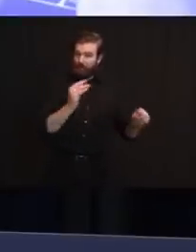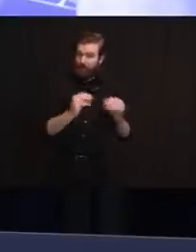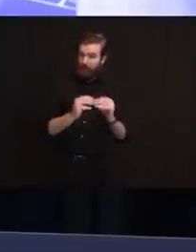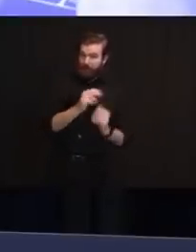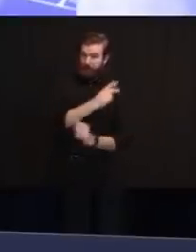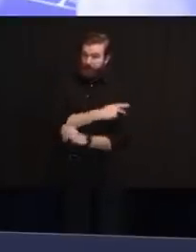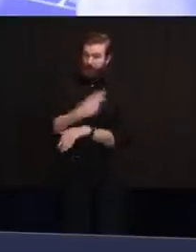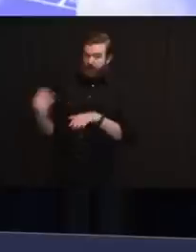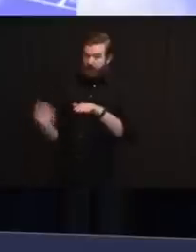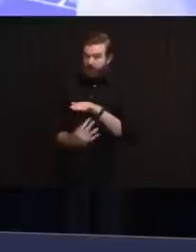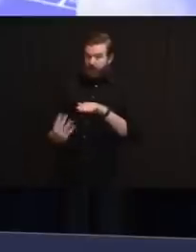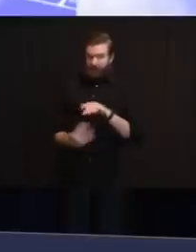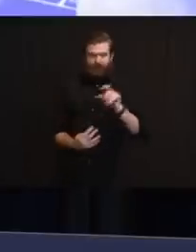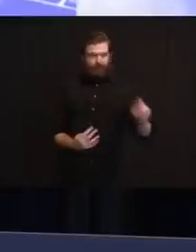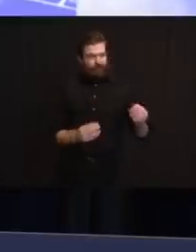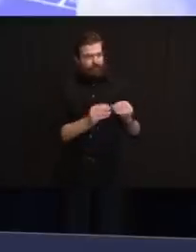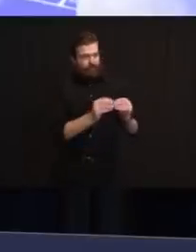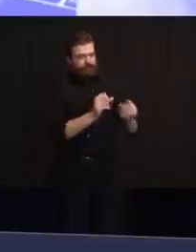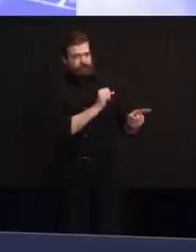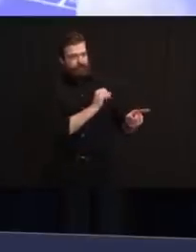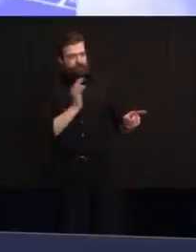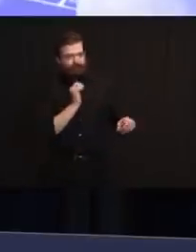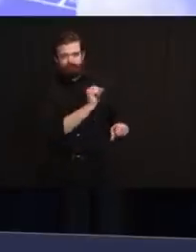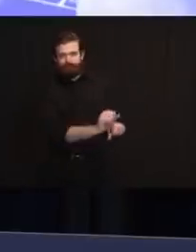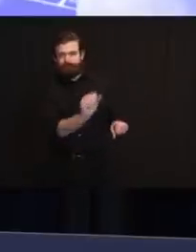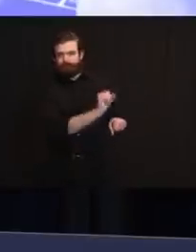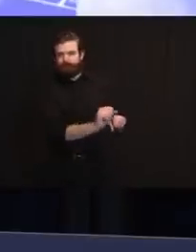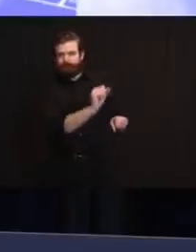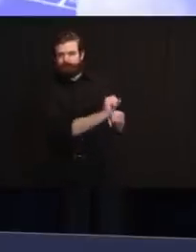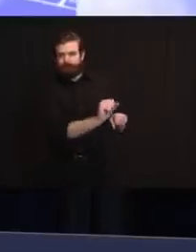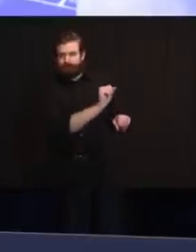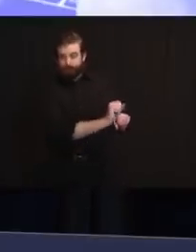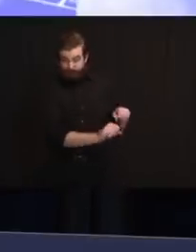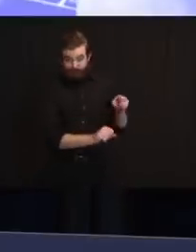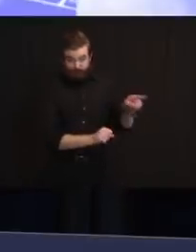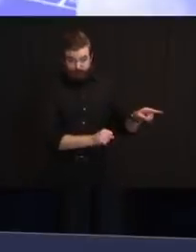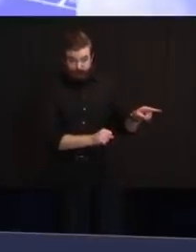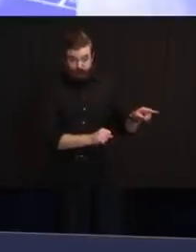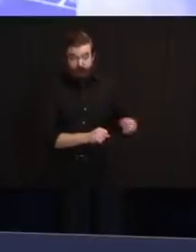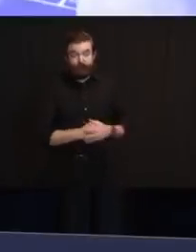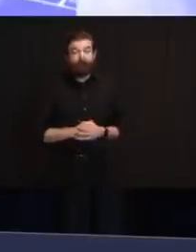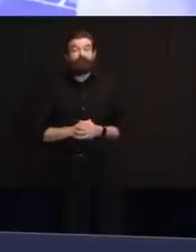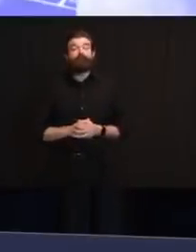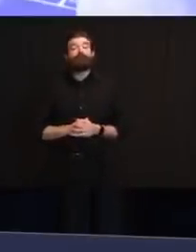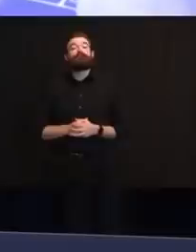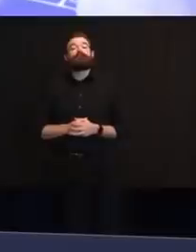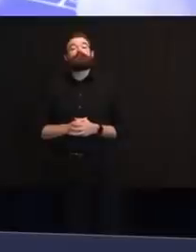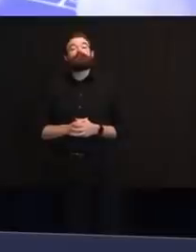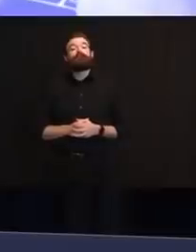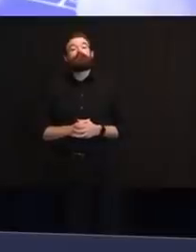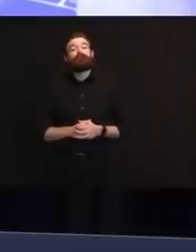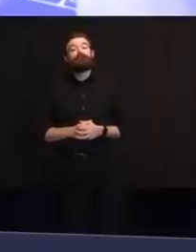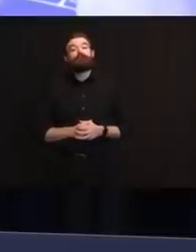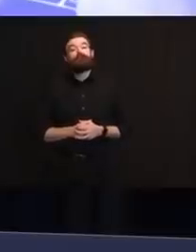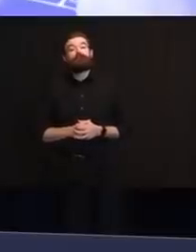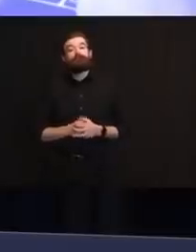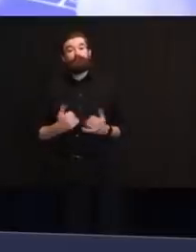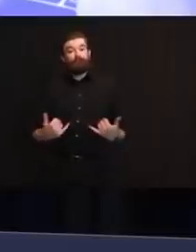am pleased to report that as of today, in our pre-positioned sites,